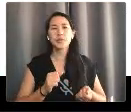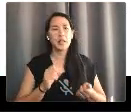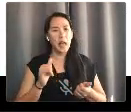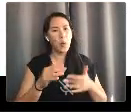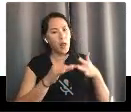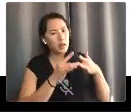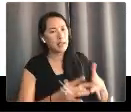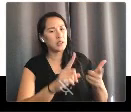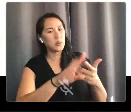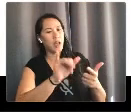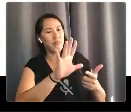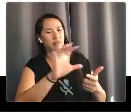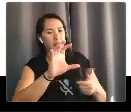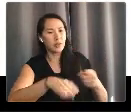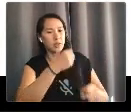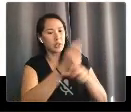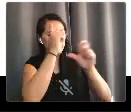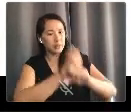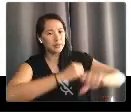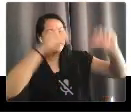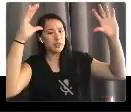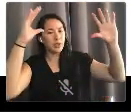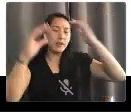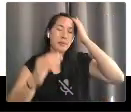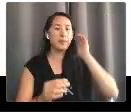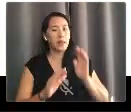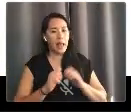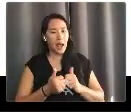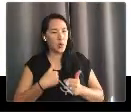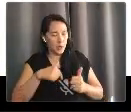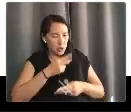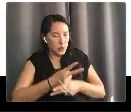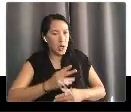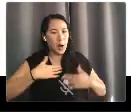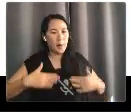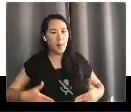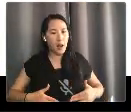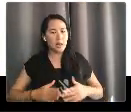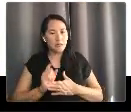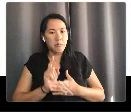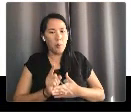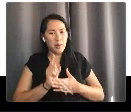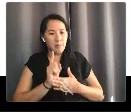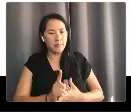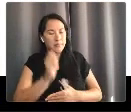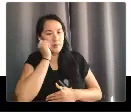there? And how can we practice these values in how we treat our bodies moment by moment, day by